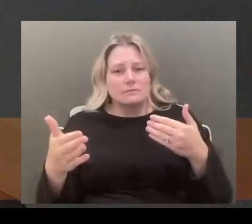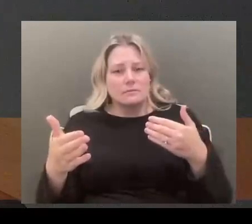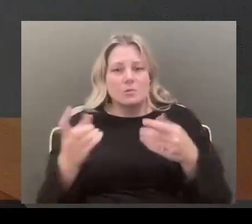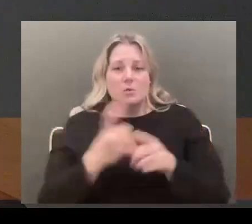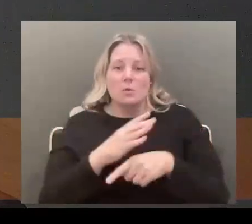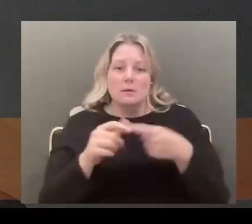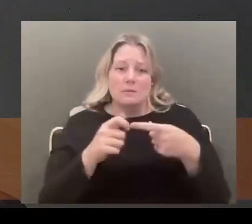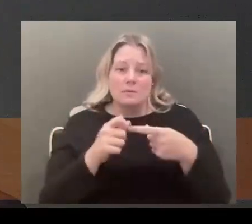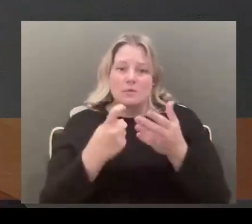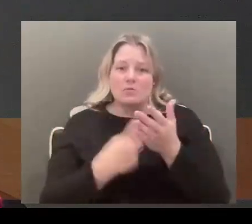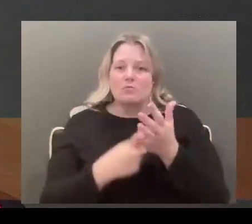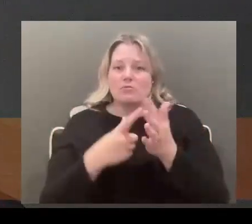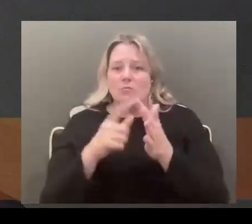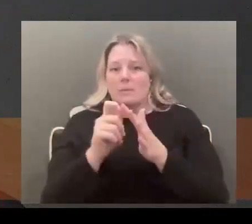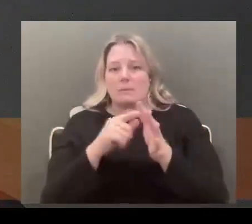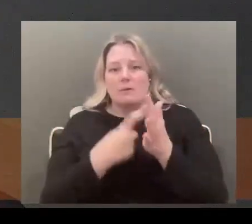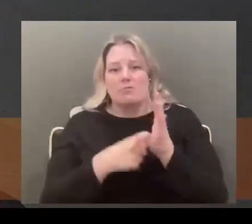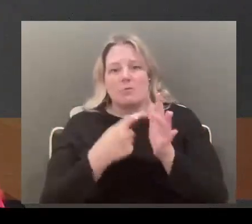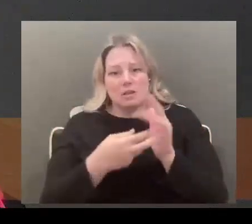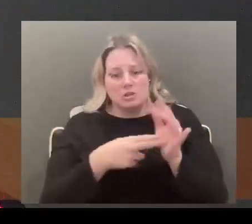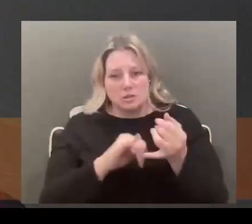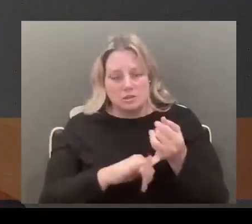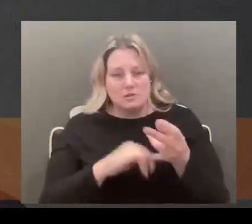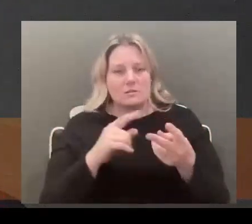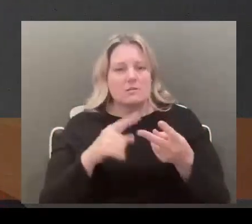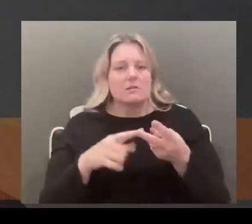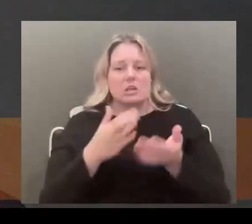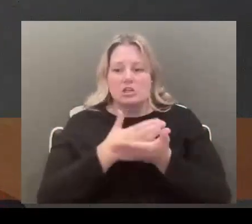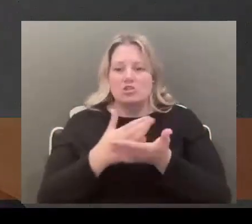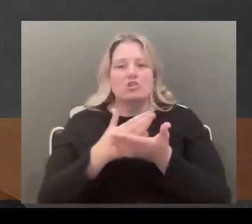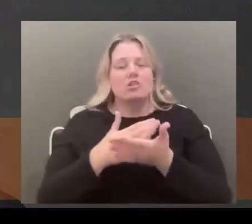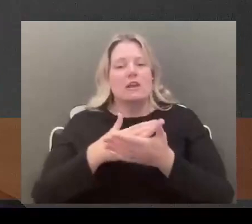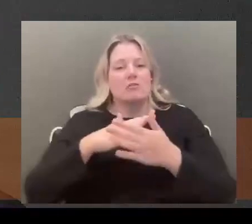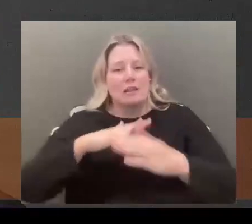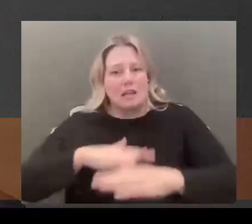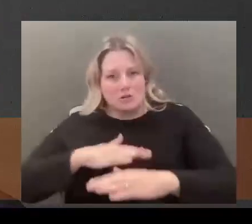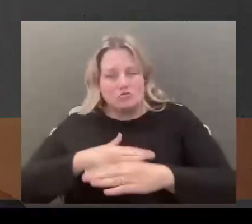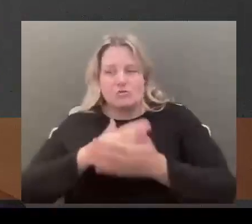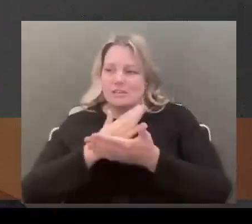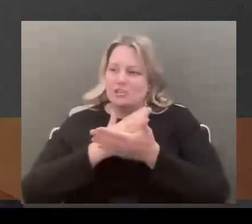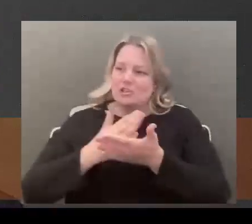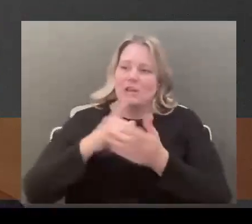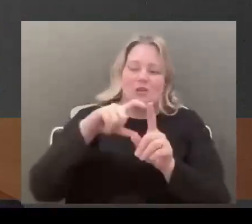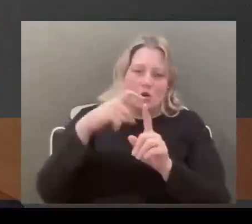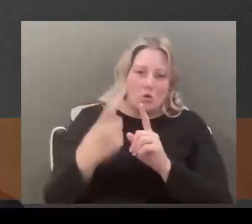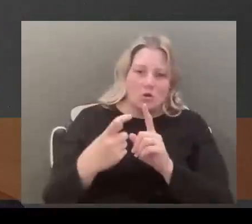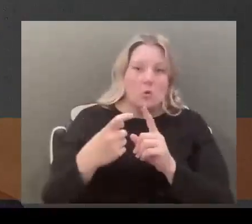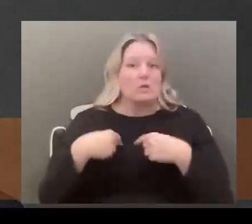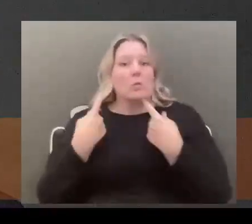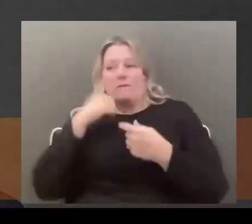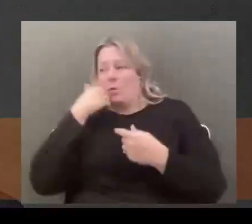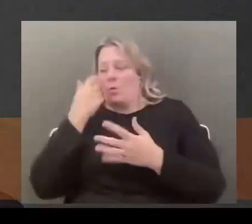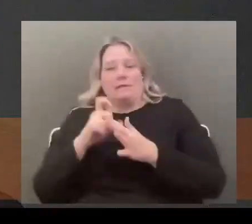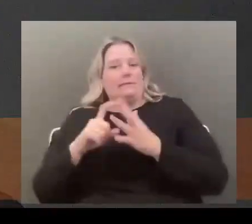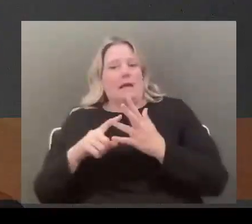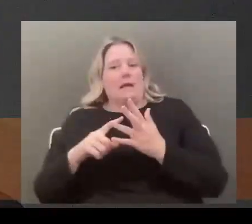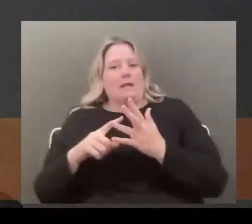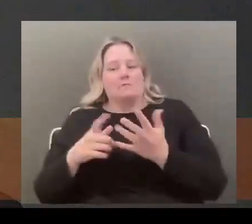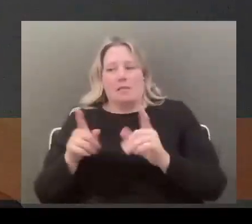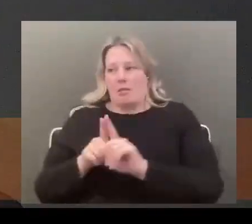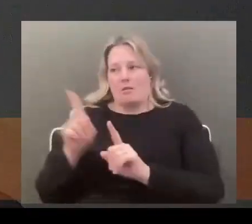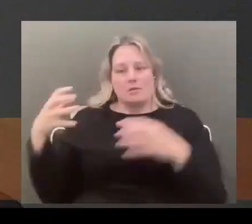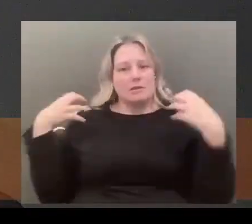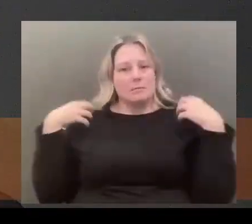reparations, sharing country and sharing things culturally, and which we've always done, as Commissioner Lovett's